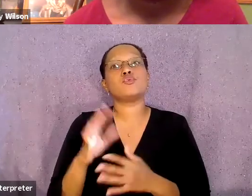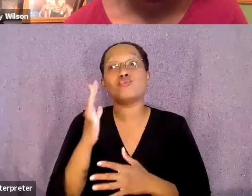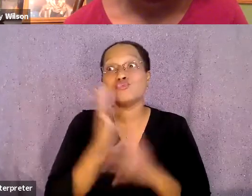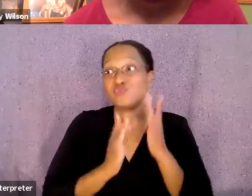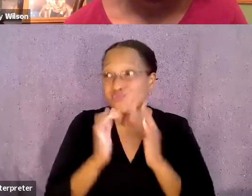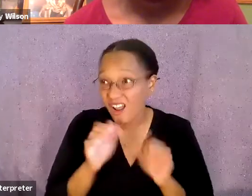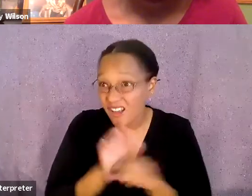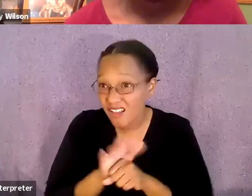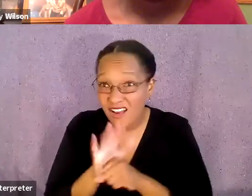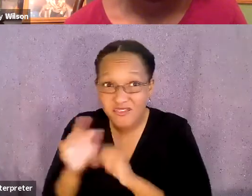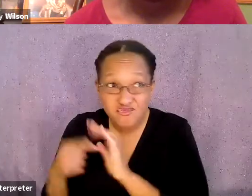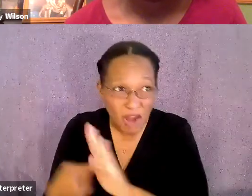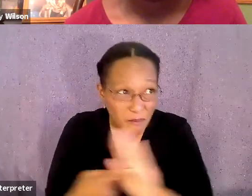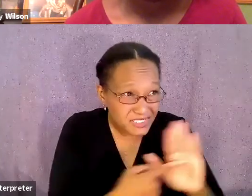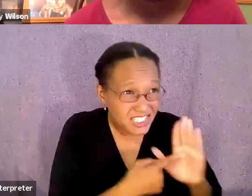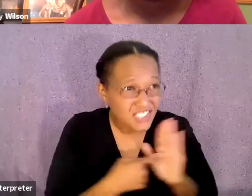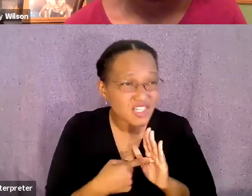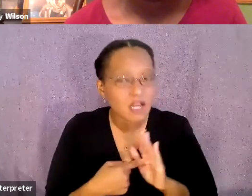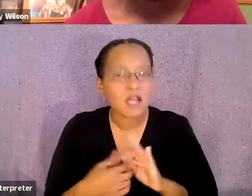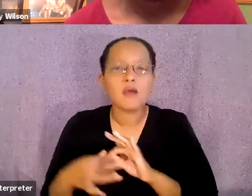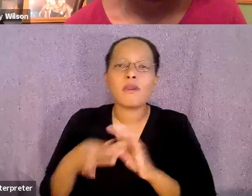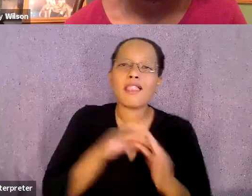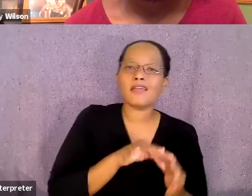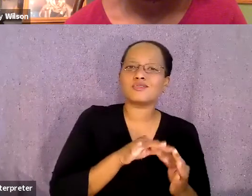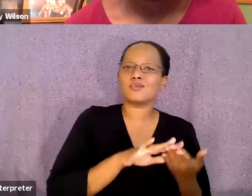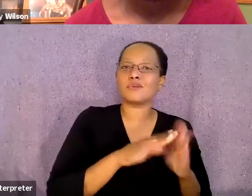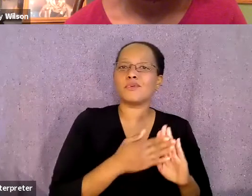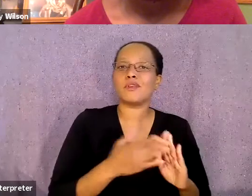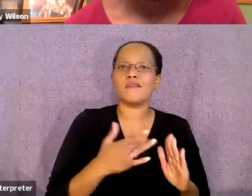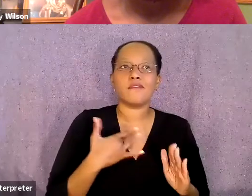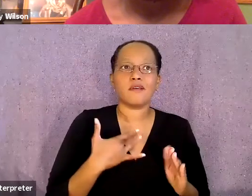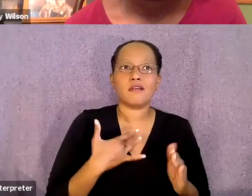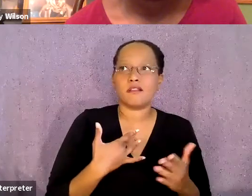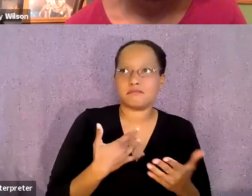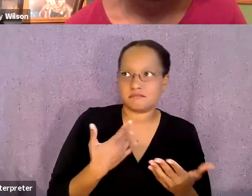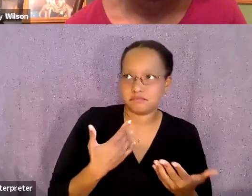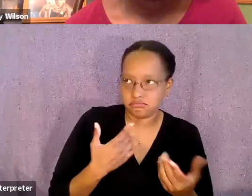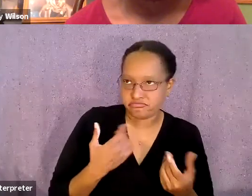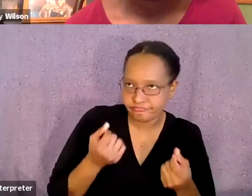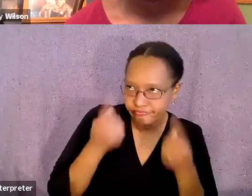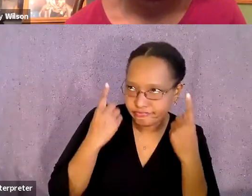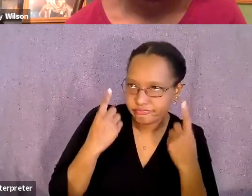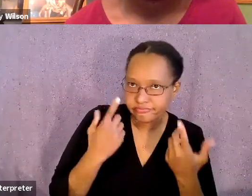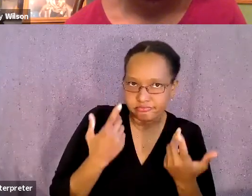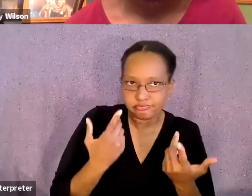ties into our community's failure of understanding how